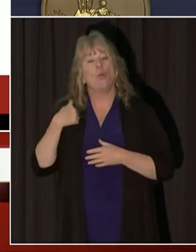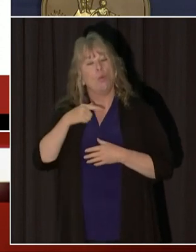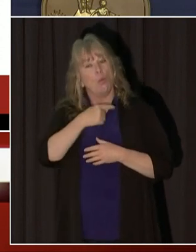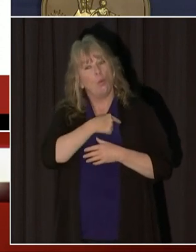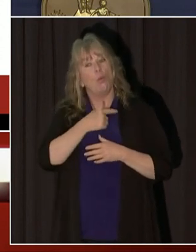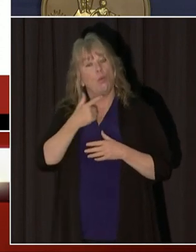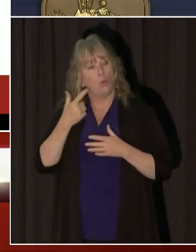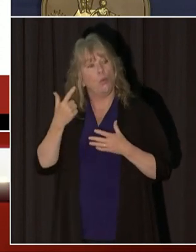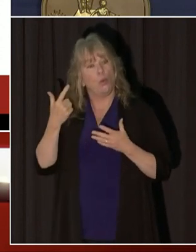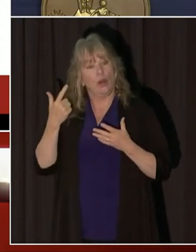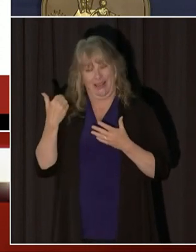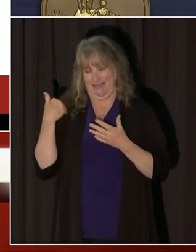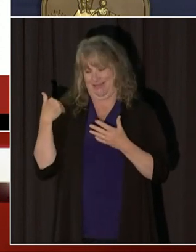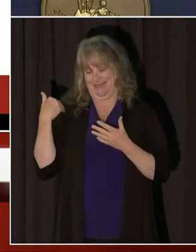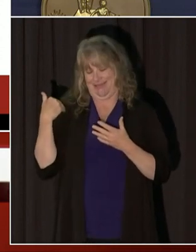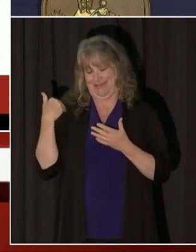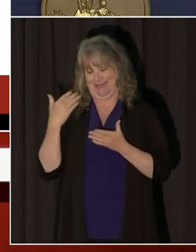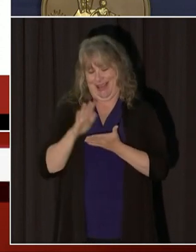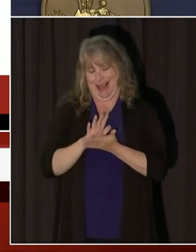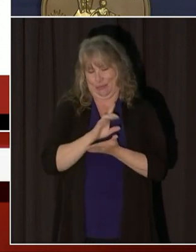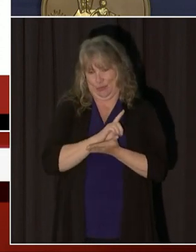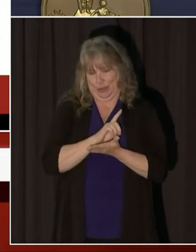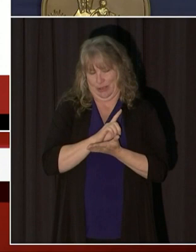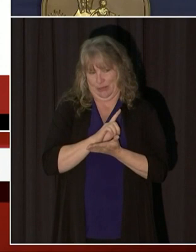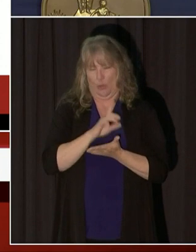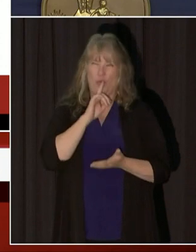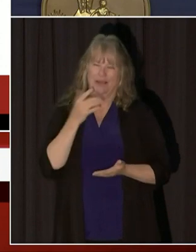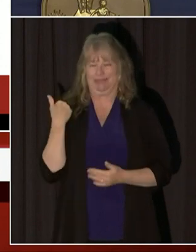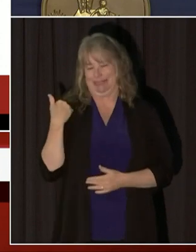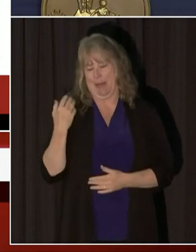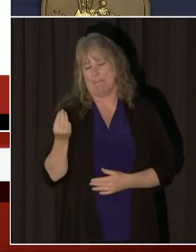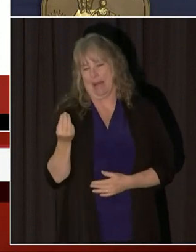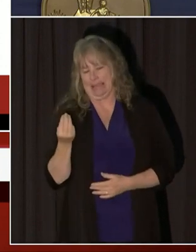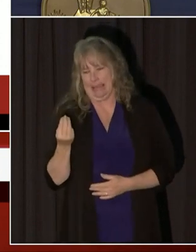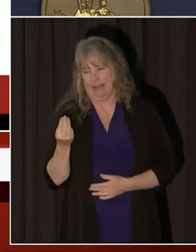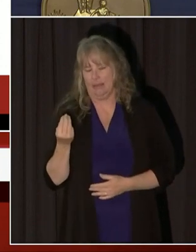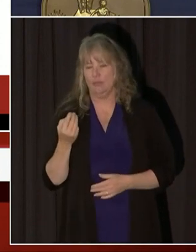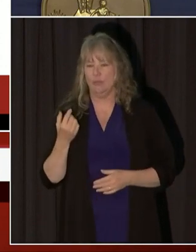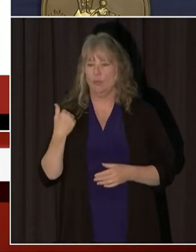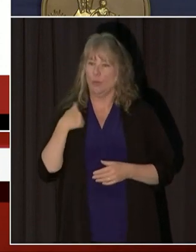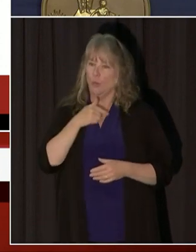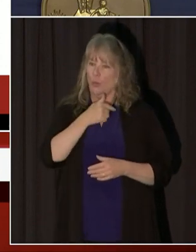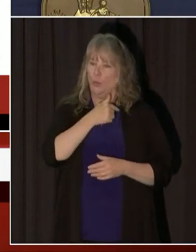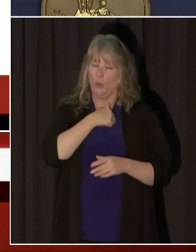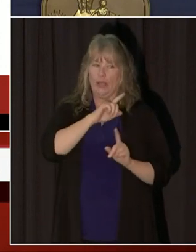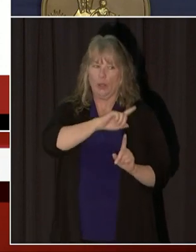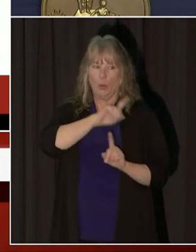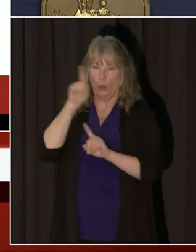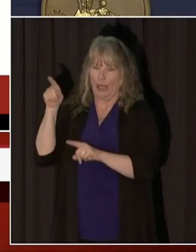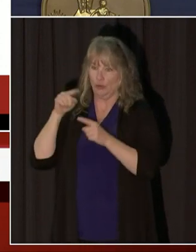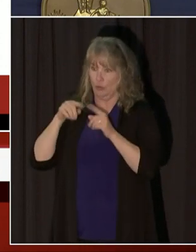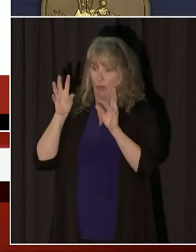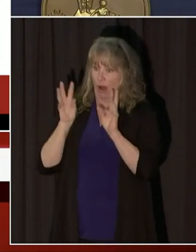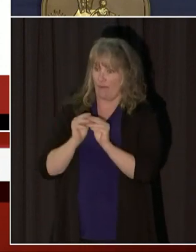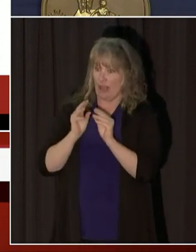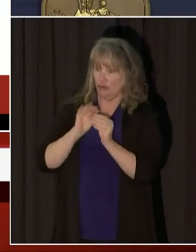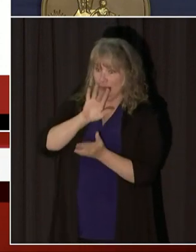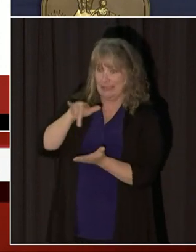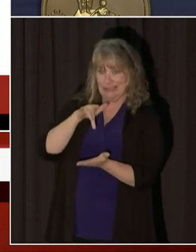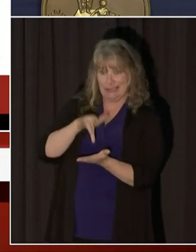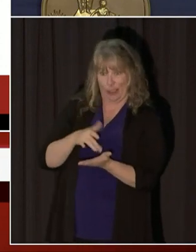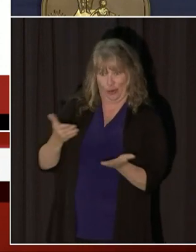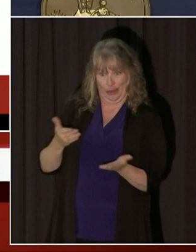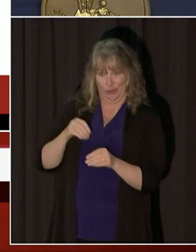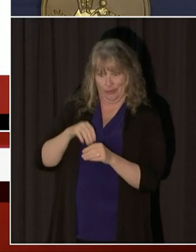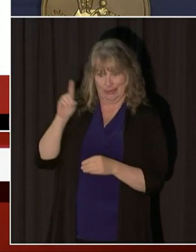we were this past week, actually on Monday, we were at the convention center, which